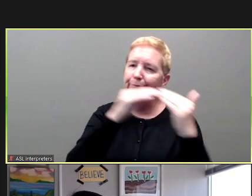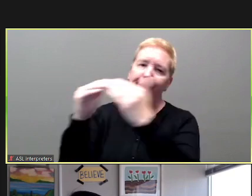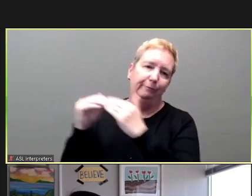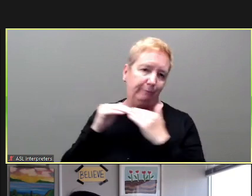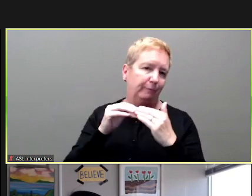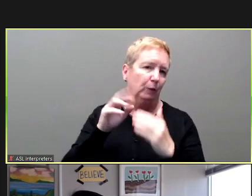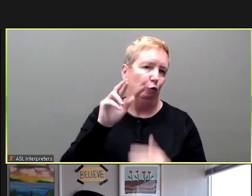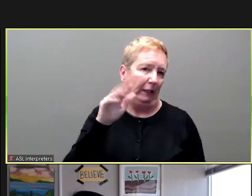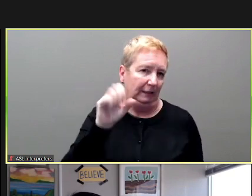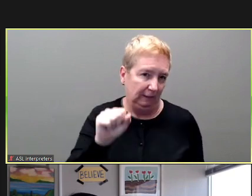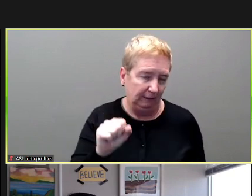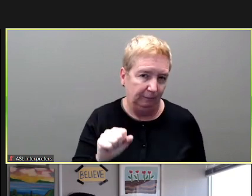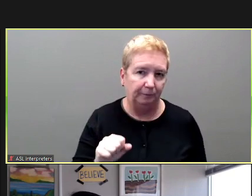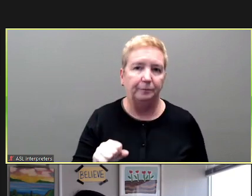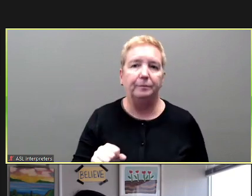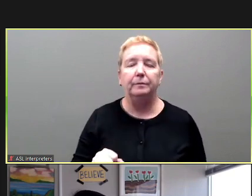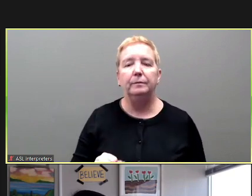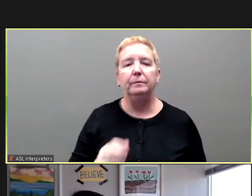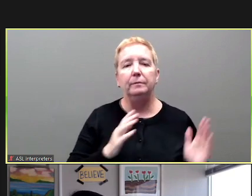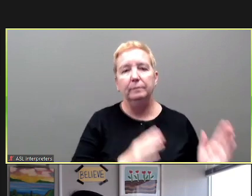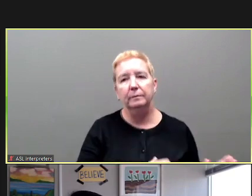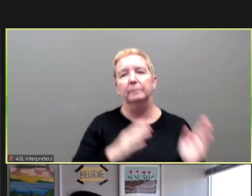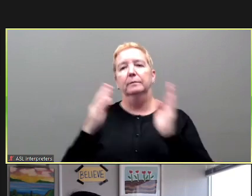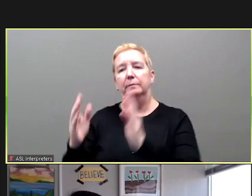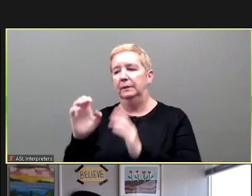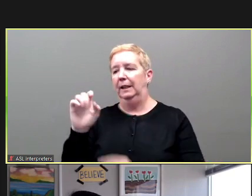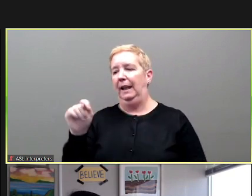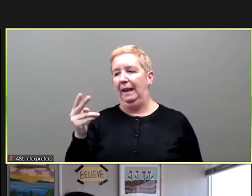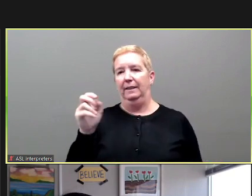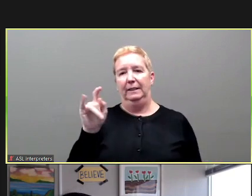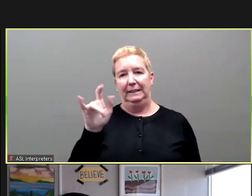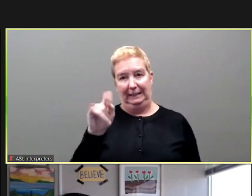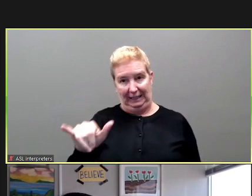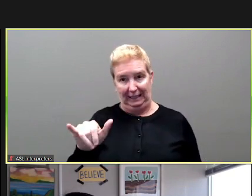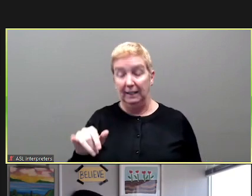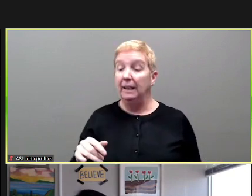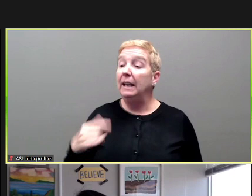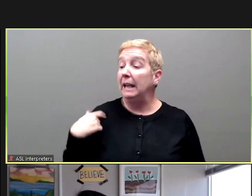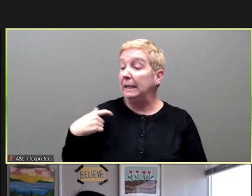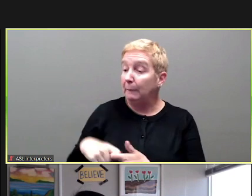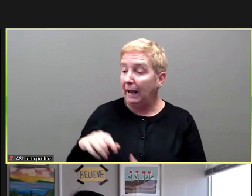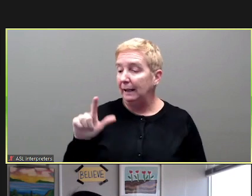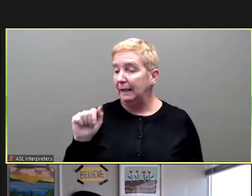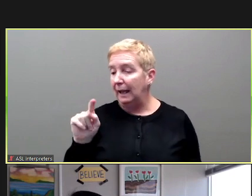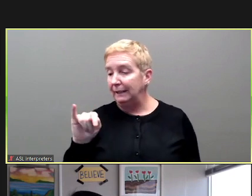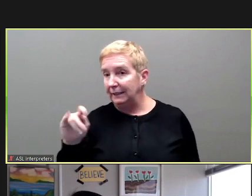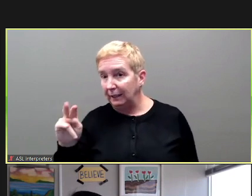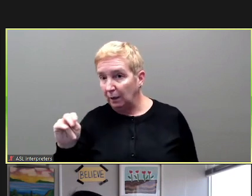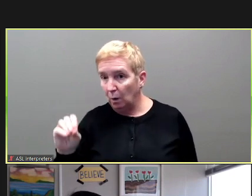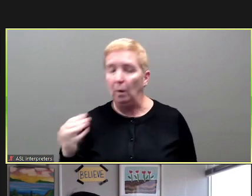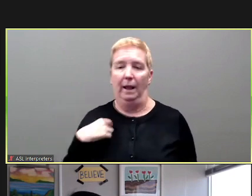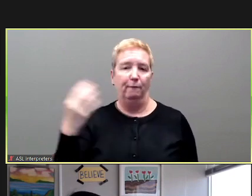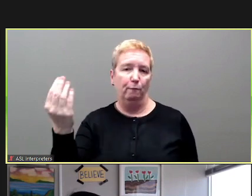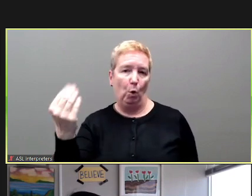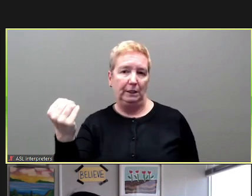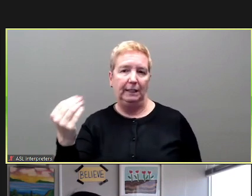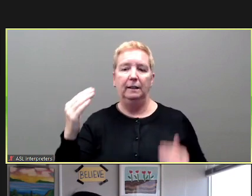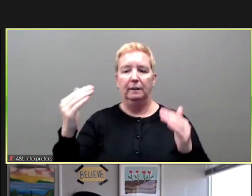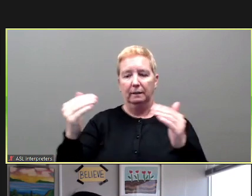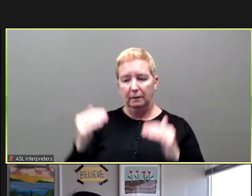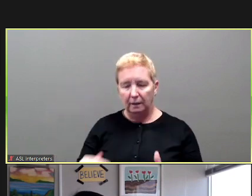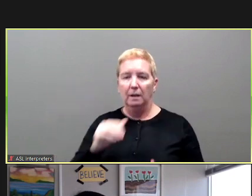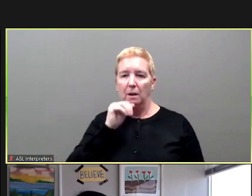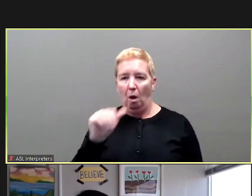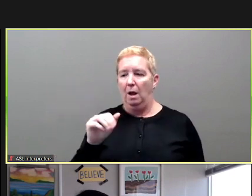groups. And then ethnicity, Hispanic or Latino, we've had 14 cases, and non-Hispanic Latino 17 cases